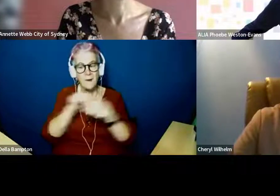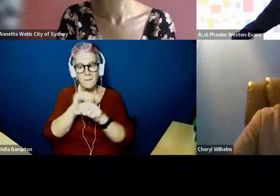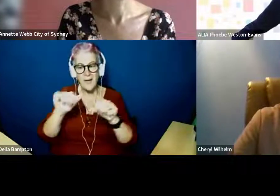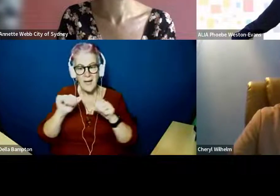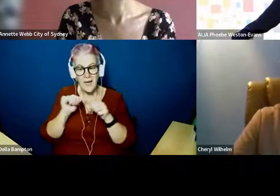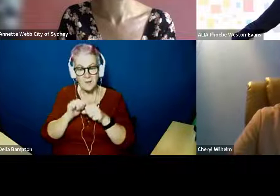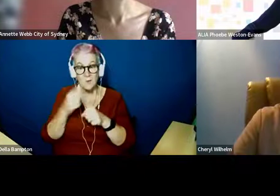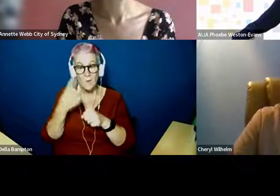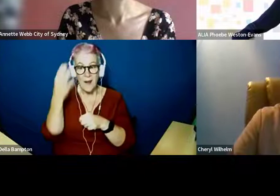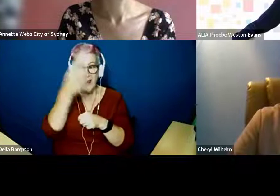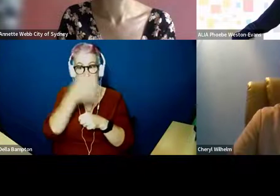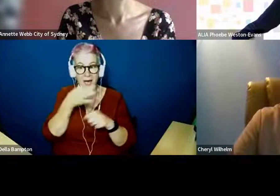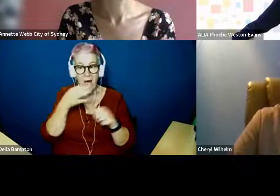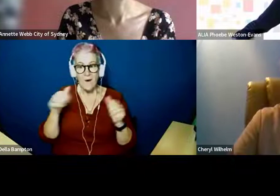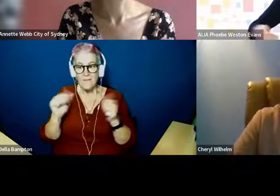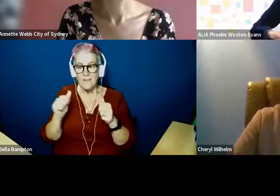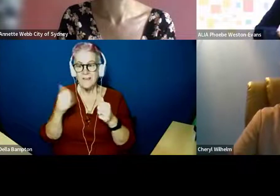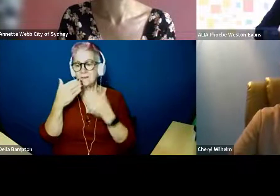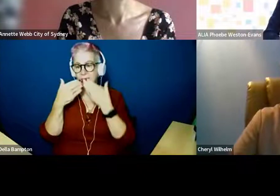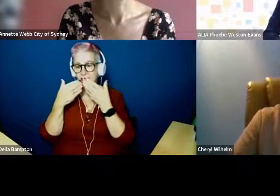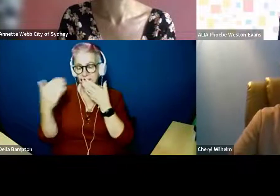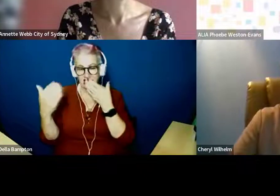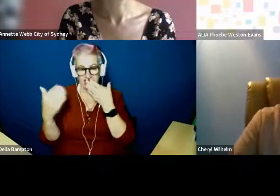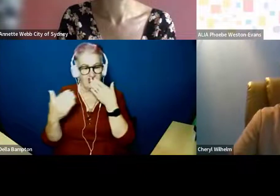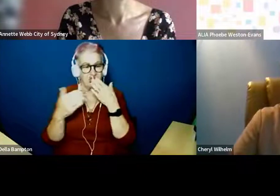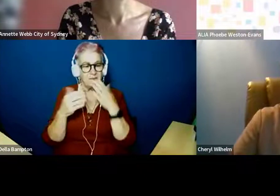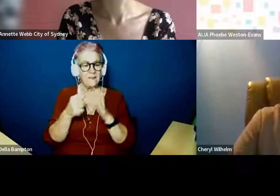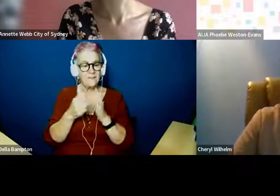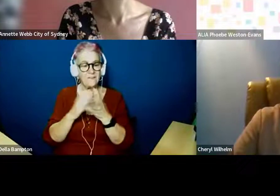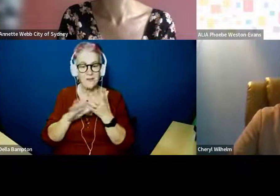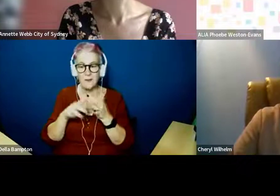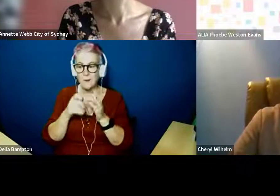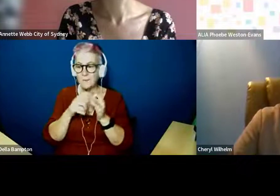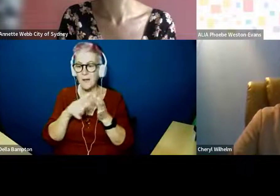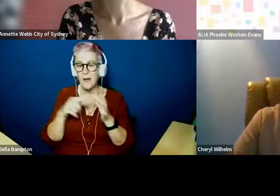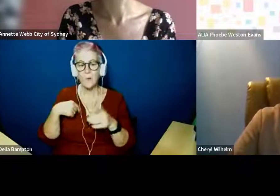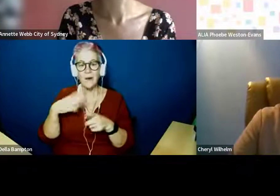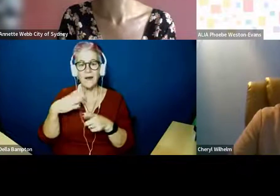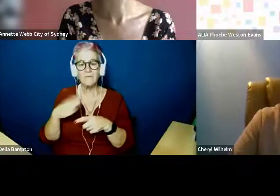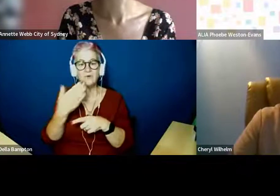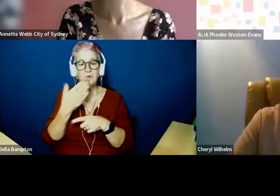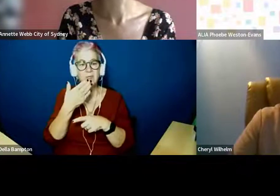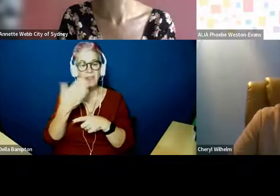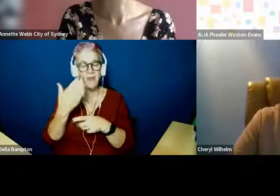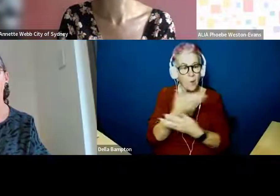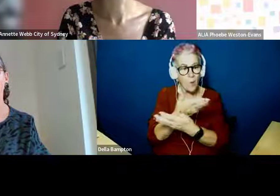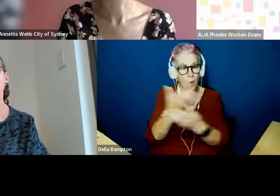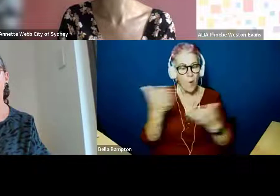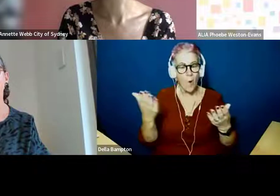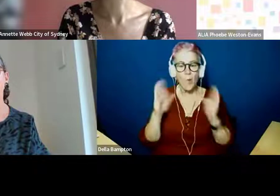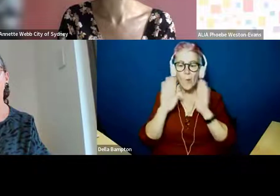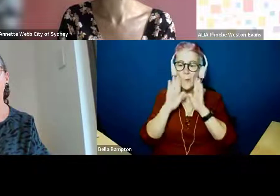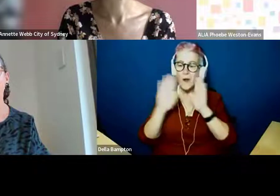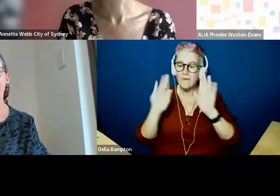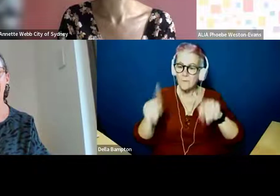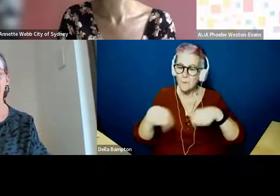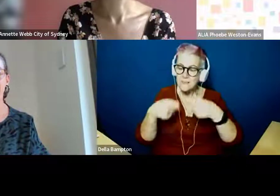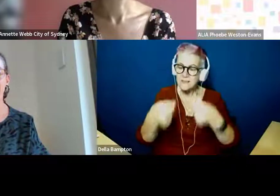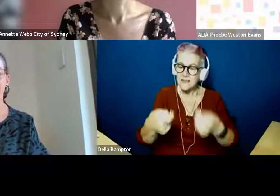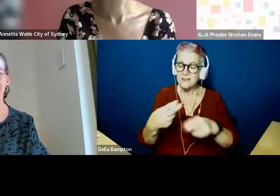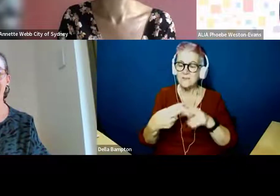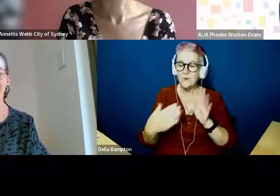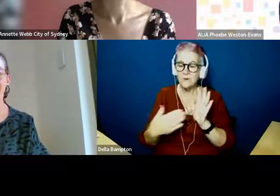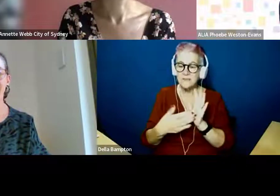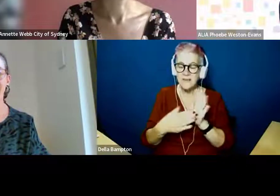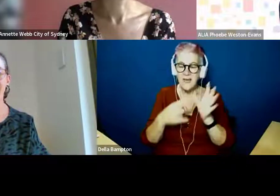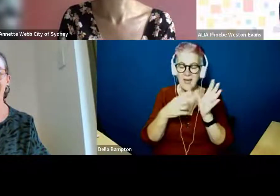Phoebe. That's all right. I would like to thank all of our wonderful presenters who've joined us today. We've had